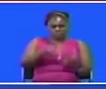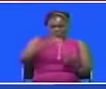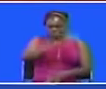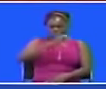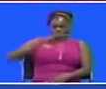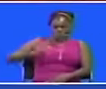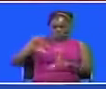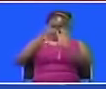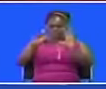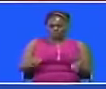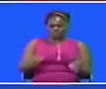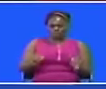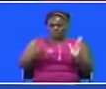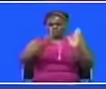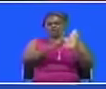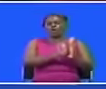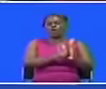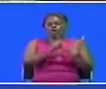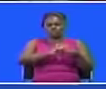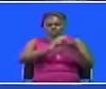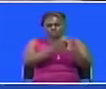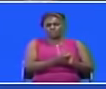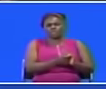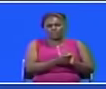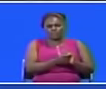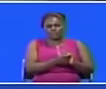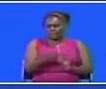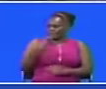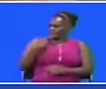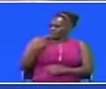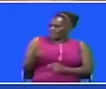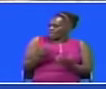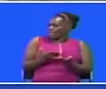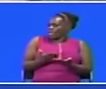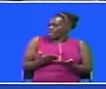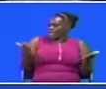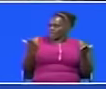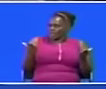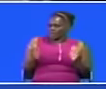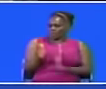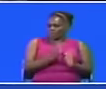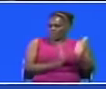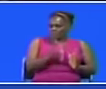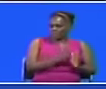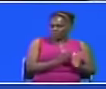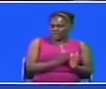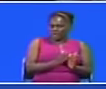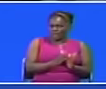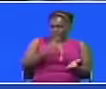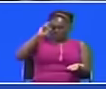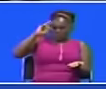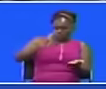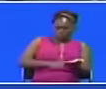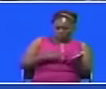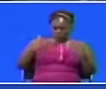that drafted the Electoral Laws Amendment Bill, argues that any fallback plan on voter